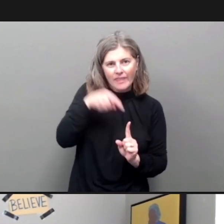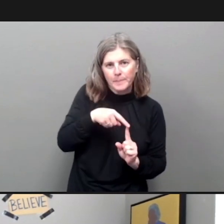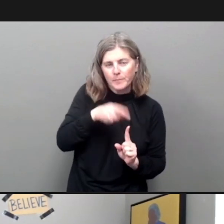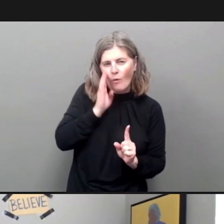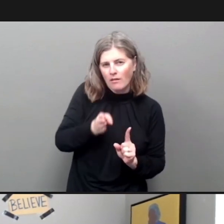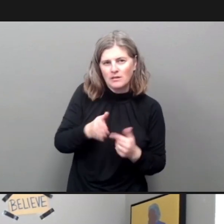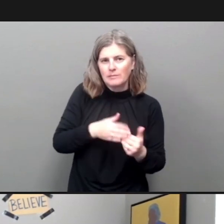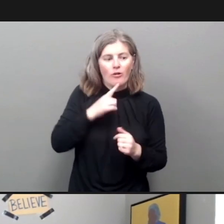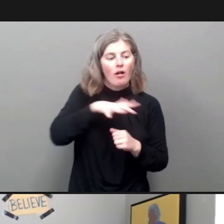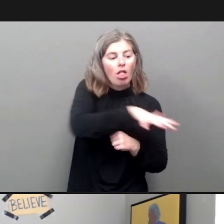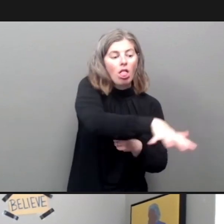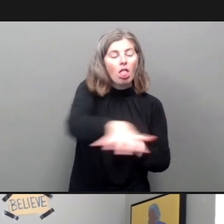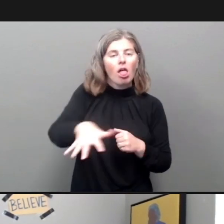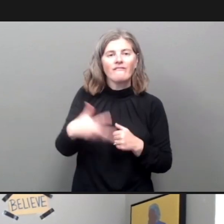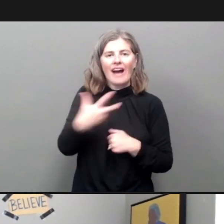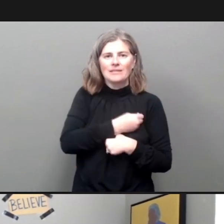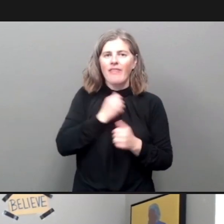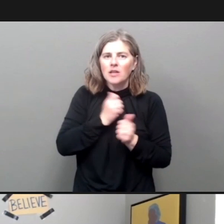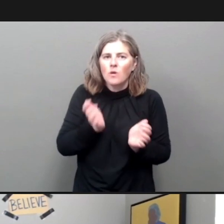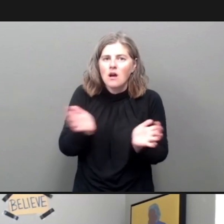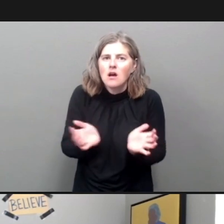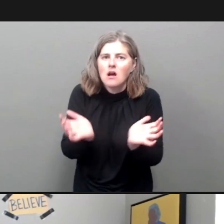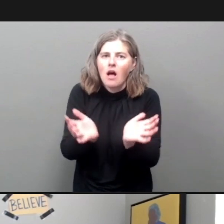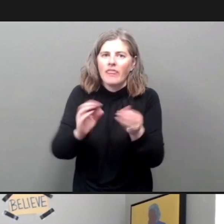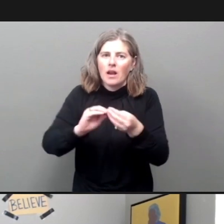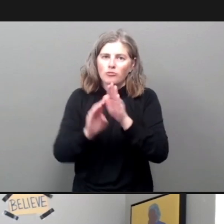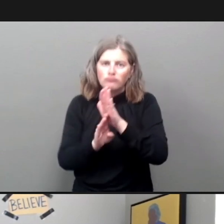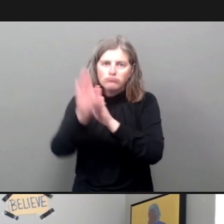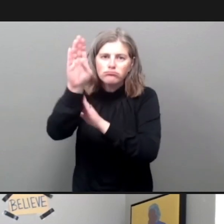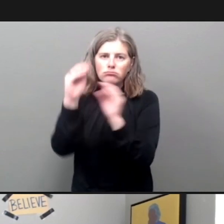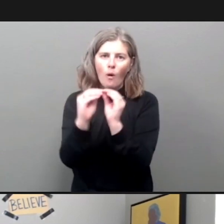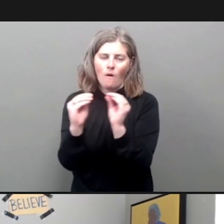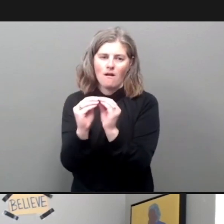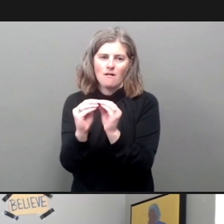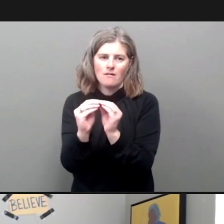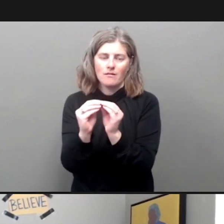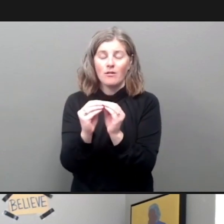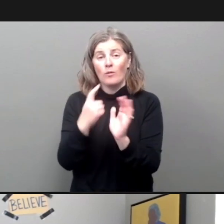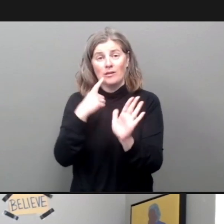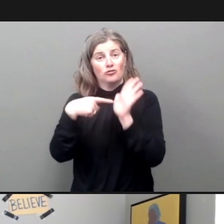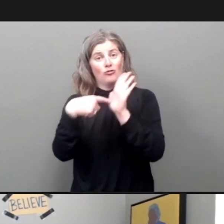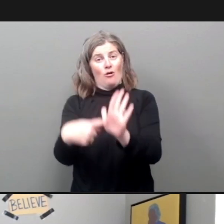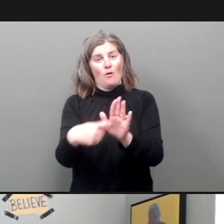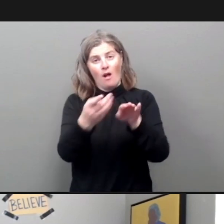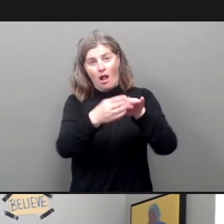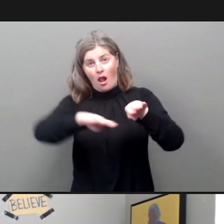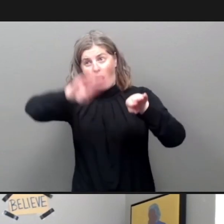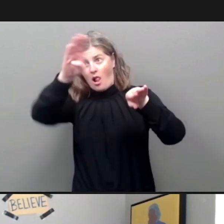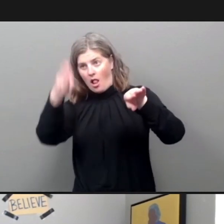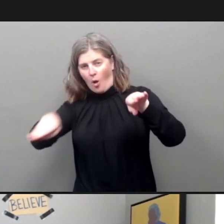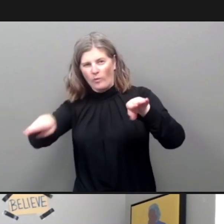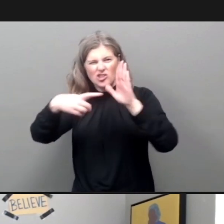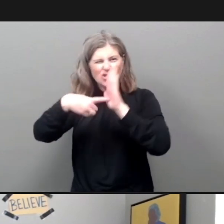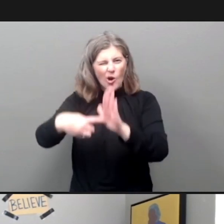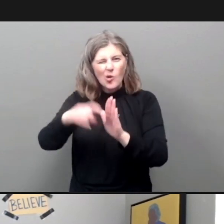And that is what's fueling our numbers, as when we clearly show that when we break down